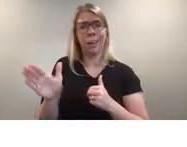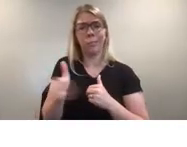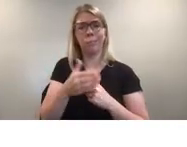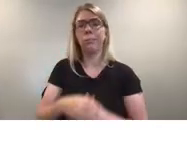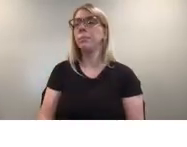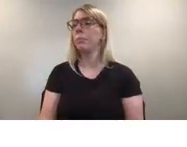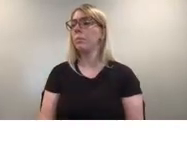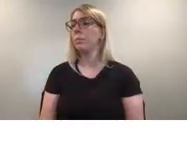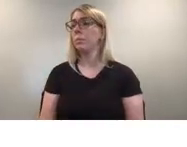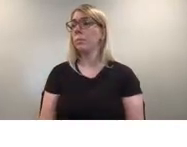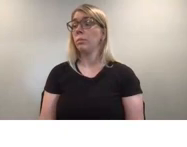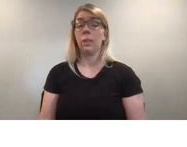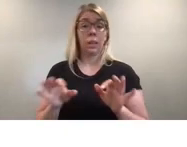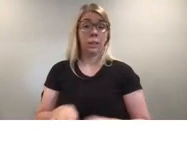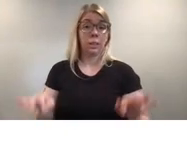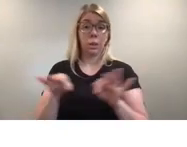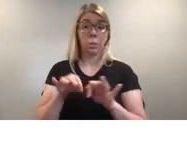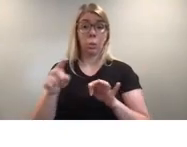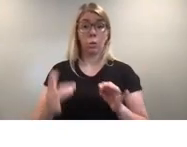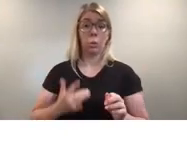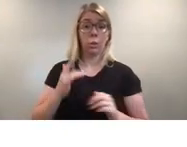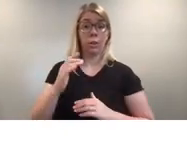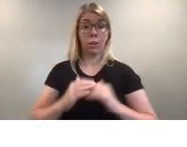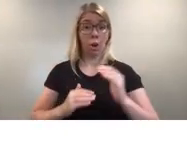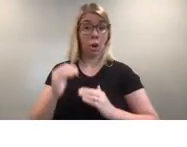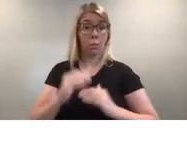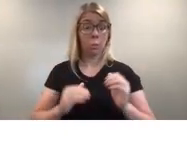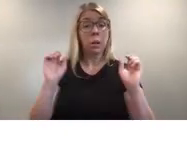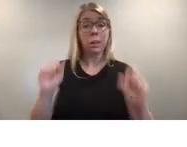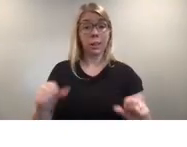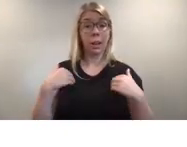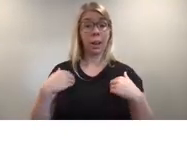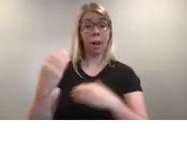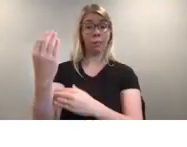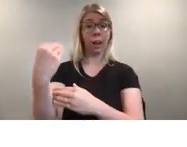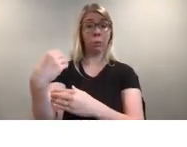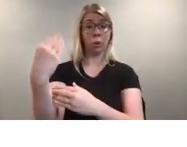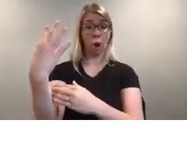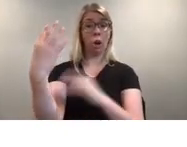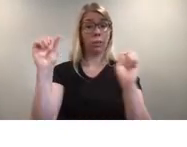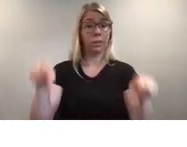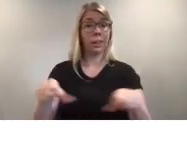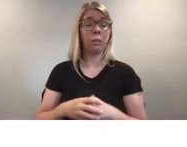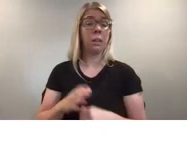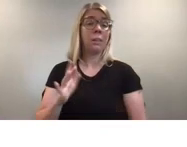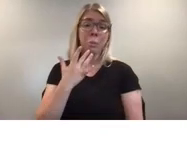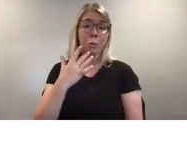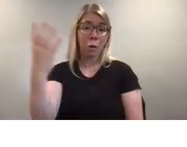We want you to make yourself comfortable. We do invite you to have your cameras on, but feel free to leave them off if you